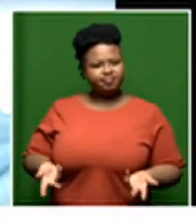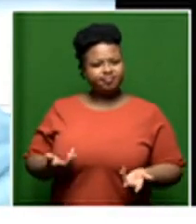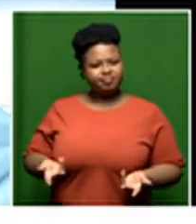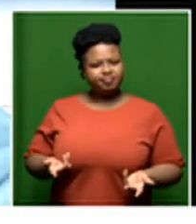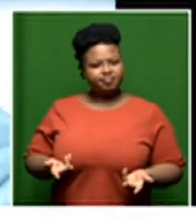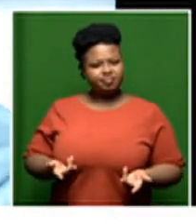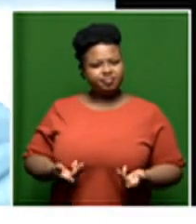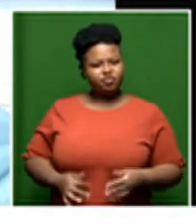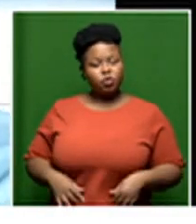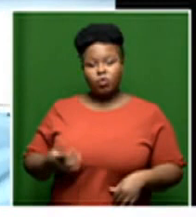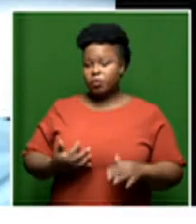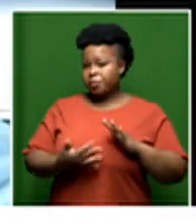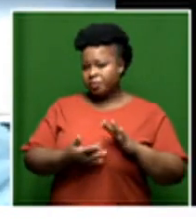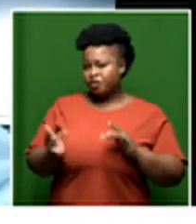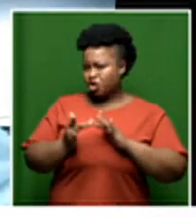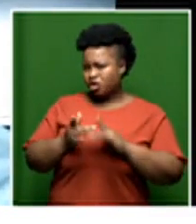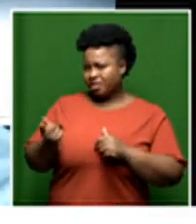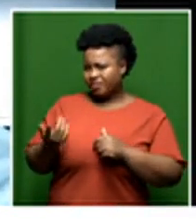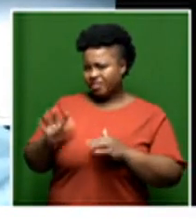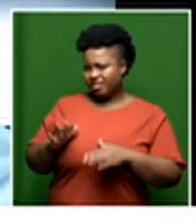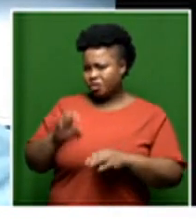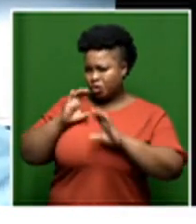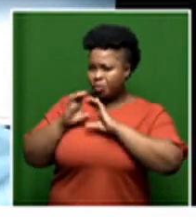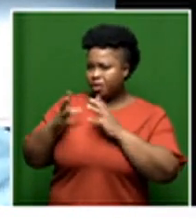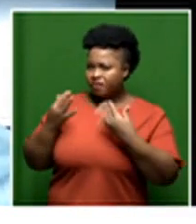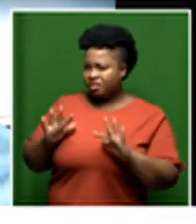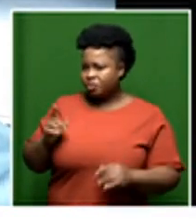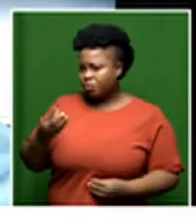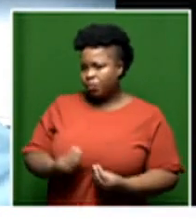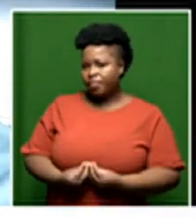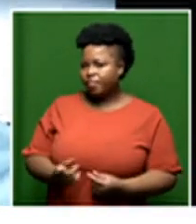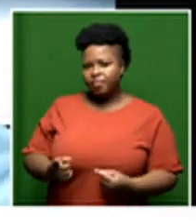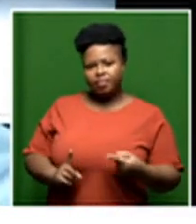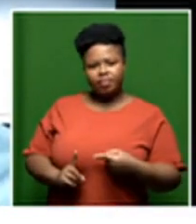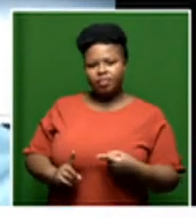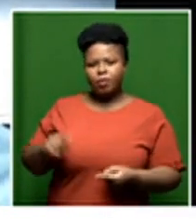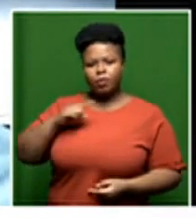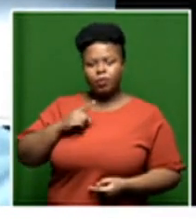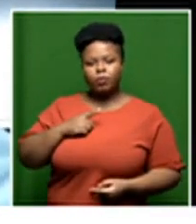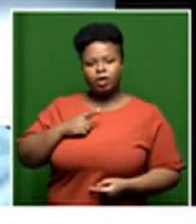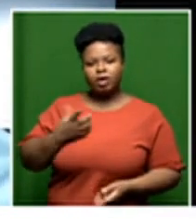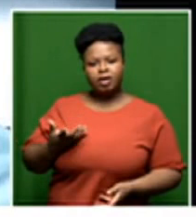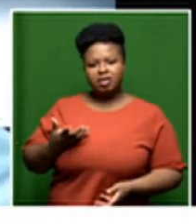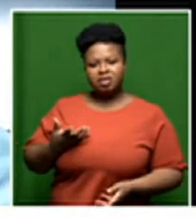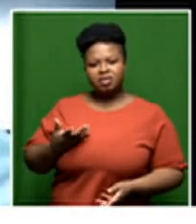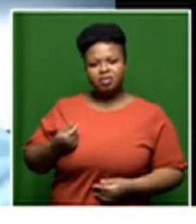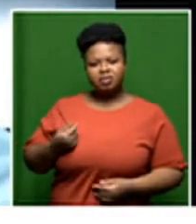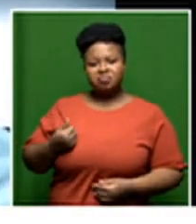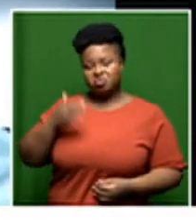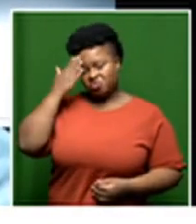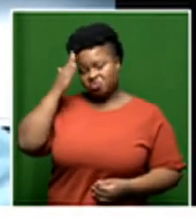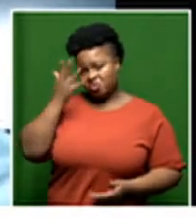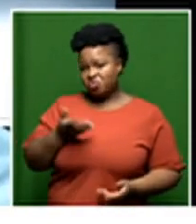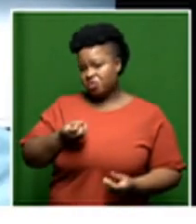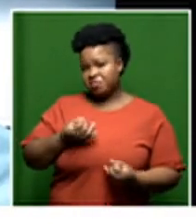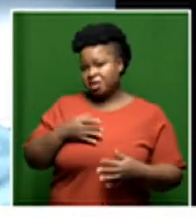What is his spirits like? Have you managed to speak to him? Because he is persona non grata for so